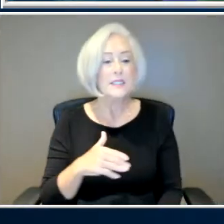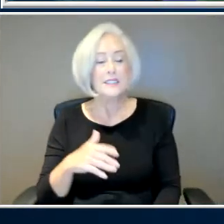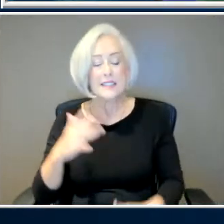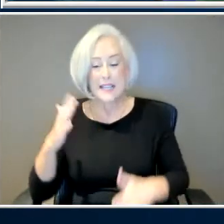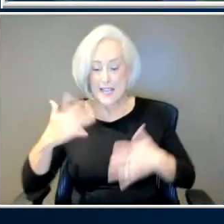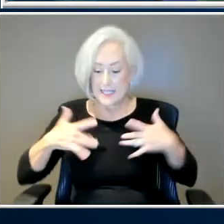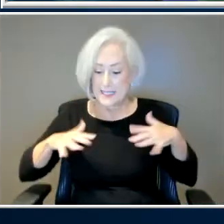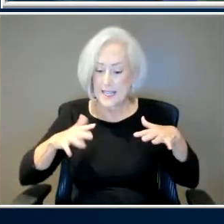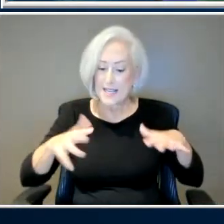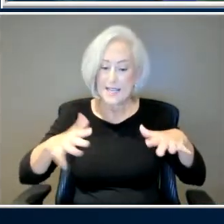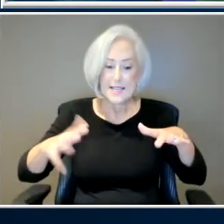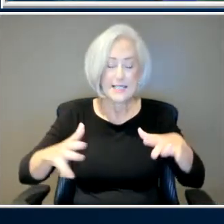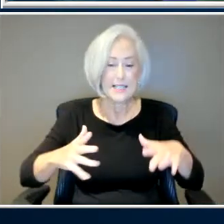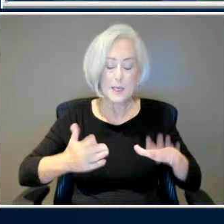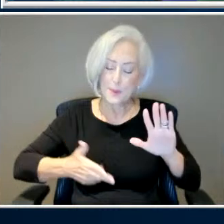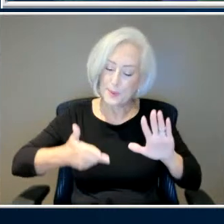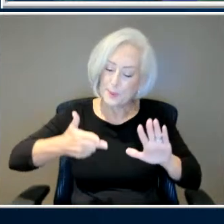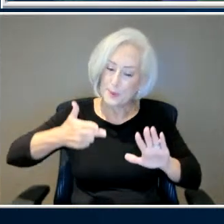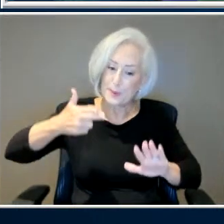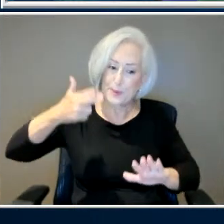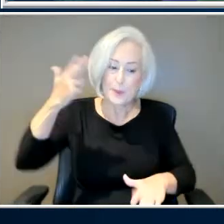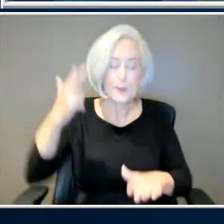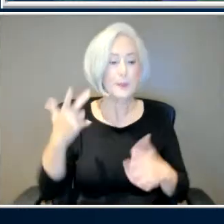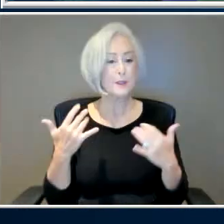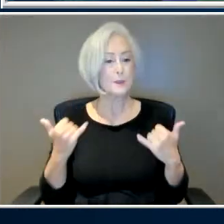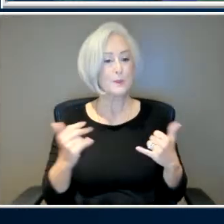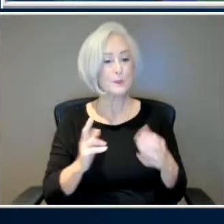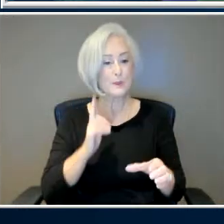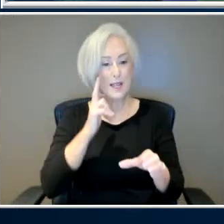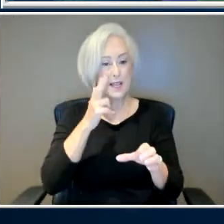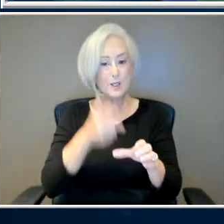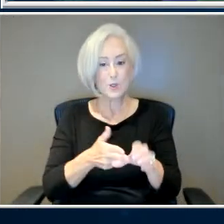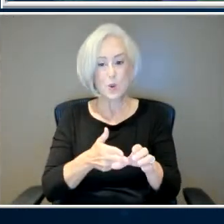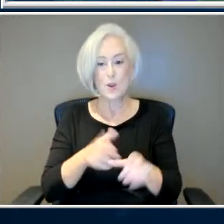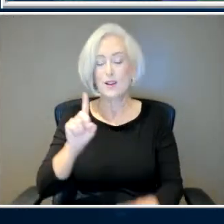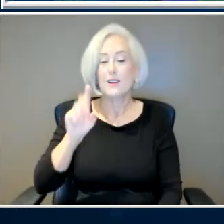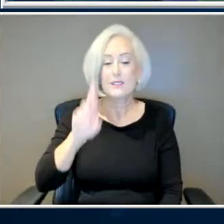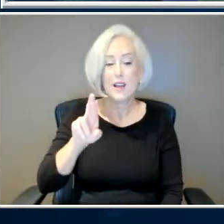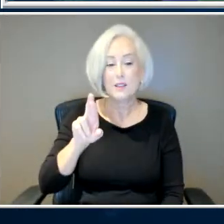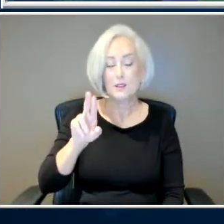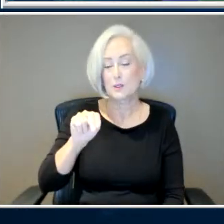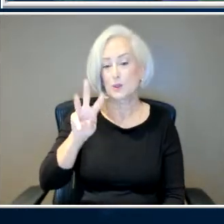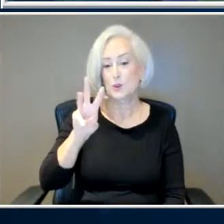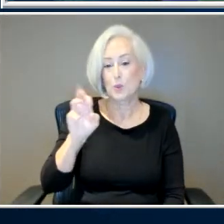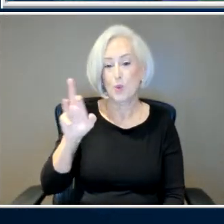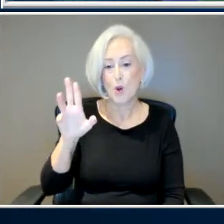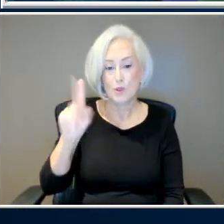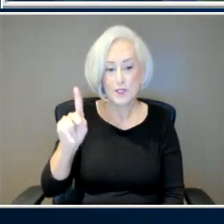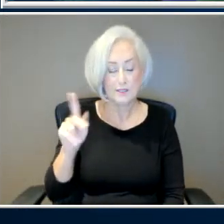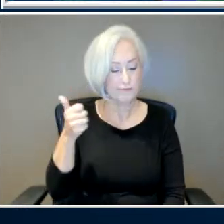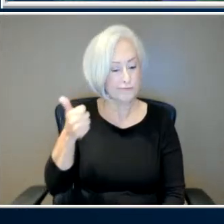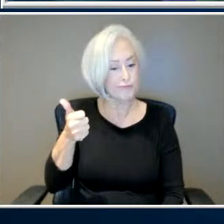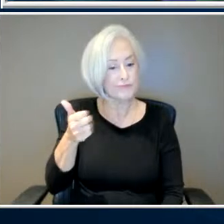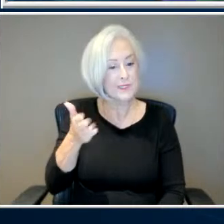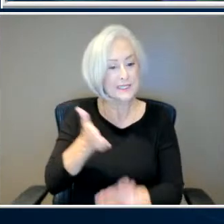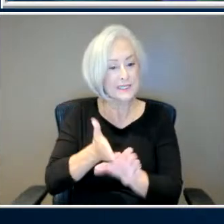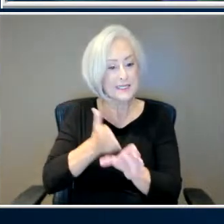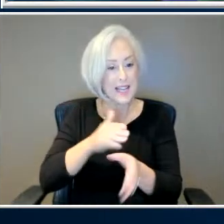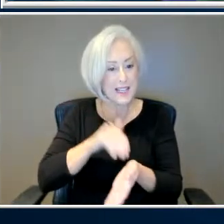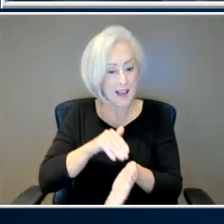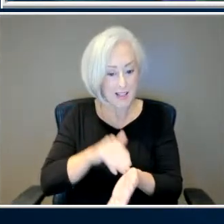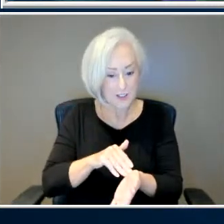this? Joining us for advice is Dr. Greg Nawalnik, a psychologist here at the University of Kansas Health System Strawberry Hill